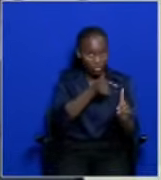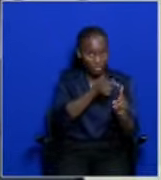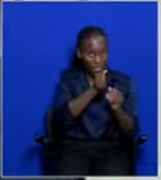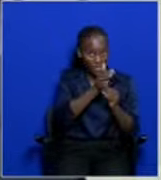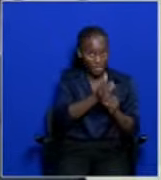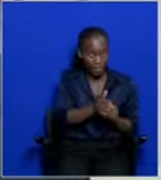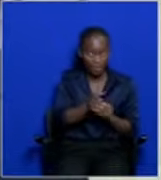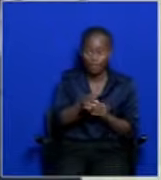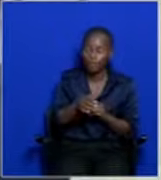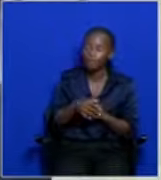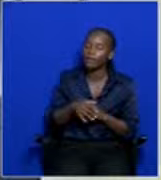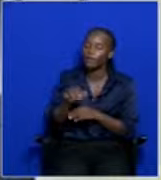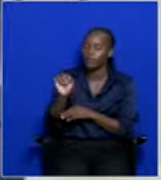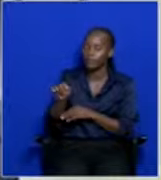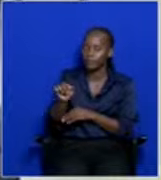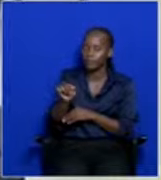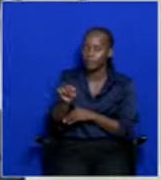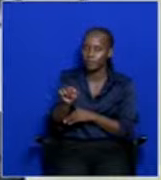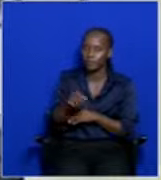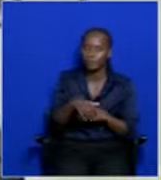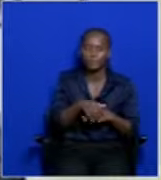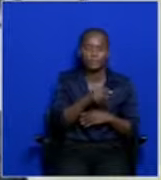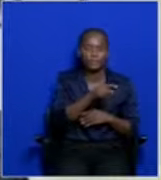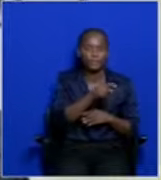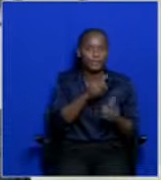296. Yes. Correct.